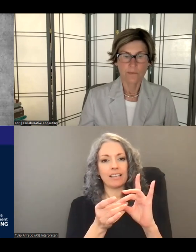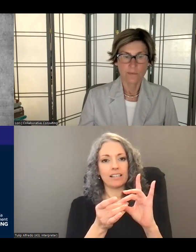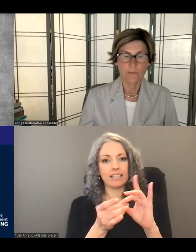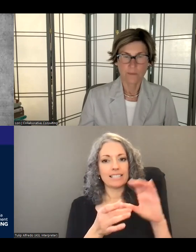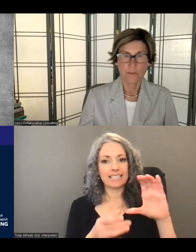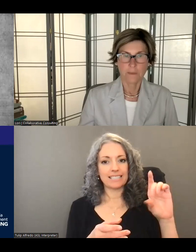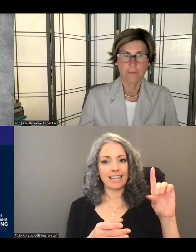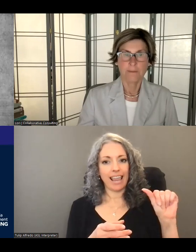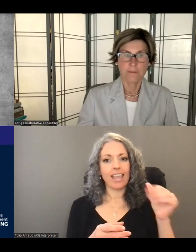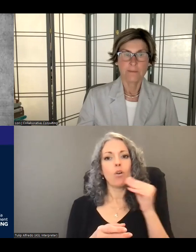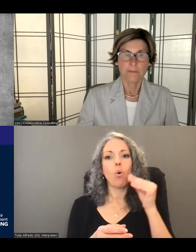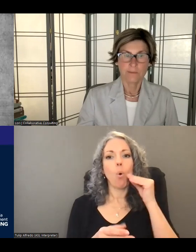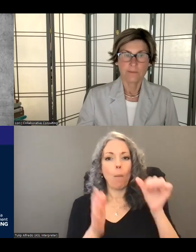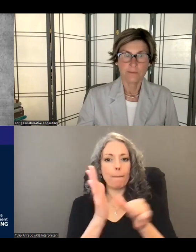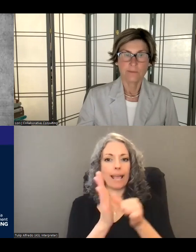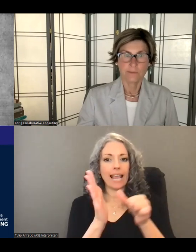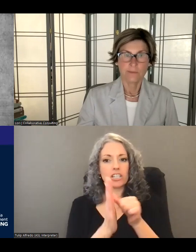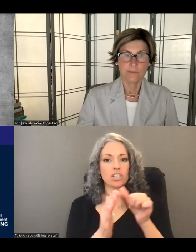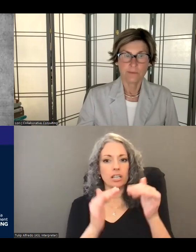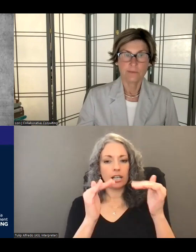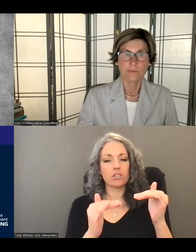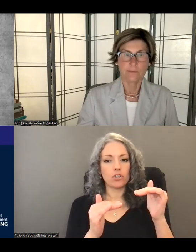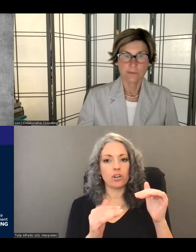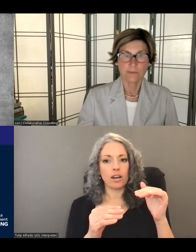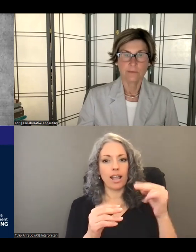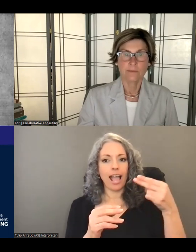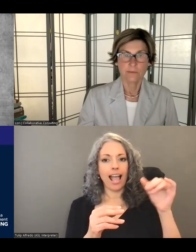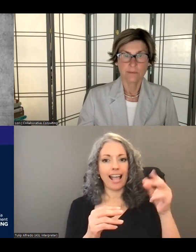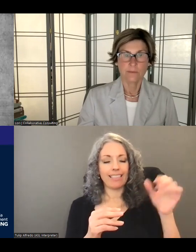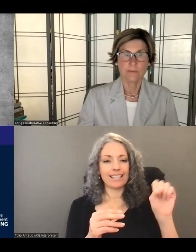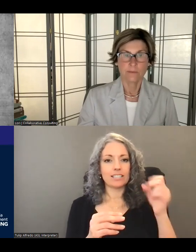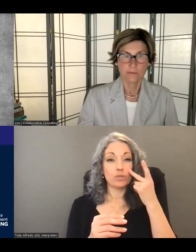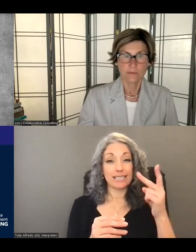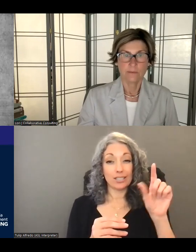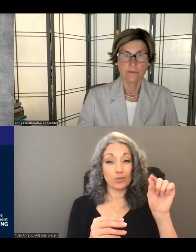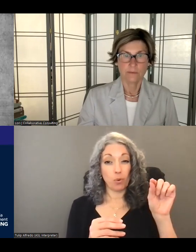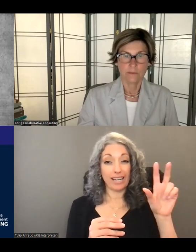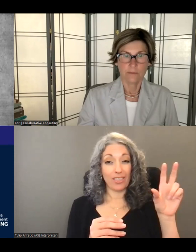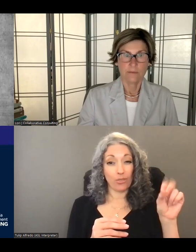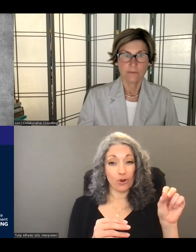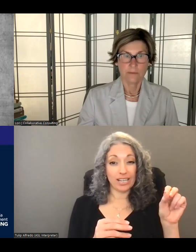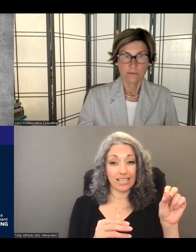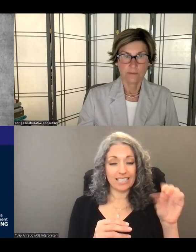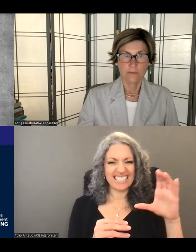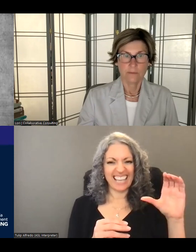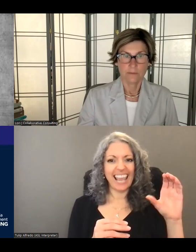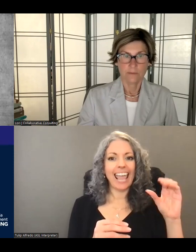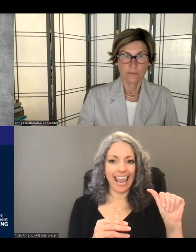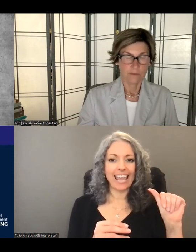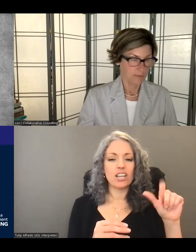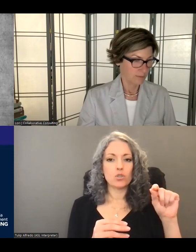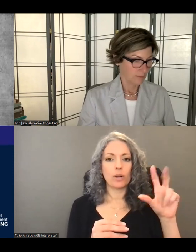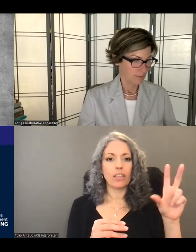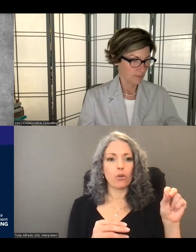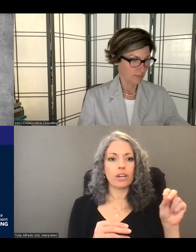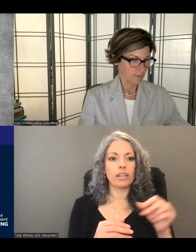CDA homepage under highlights. It'll say CA2030, but we will also recap the links with attendees that